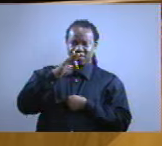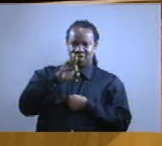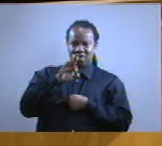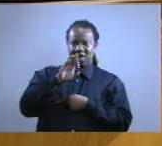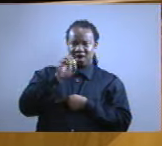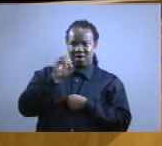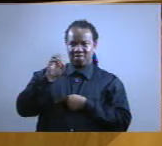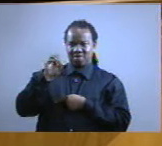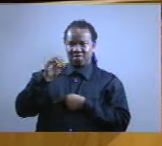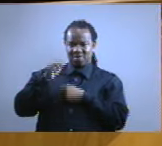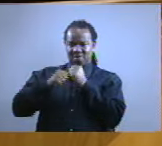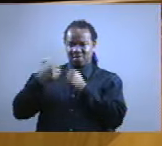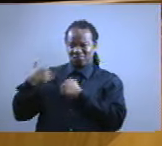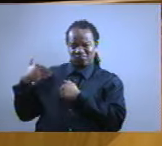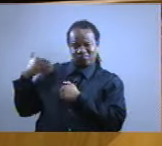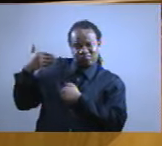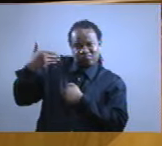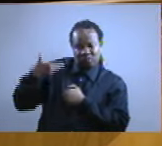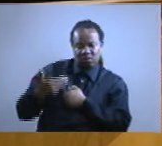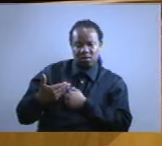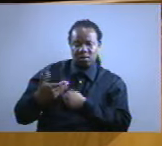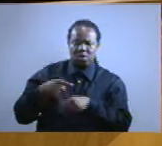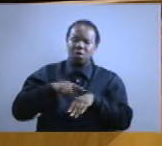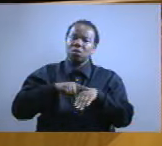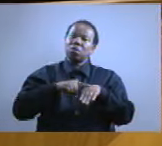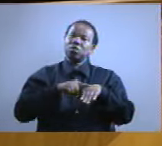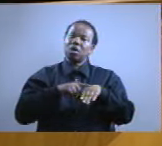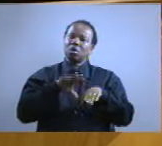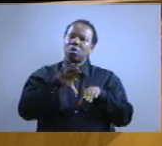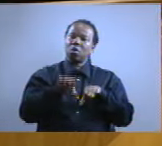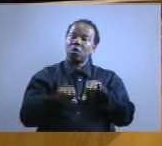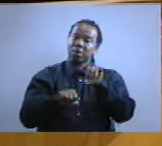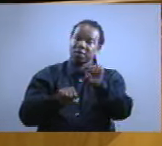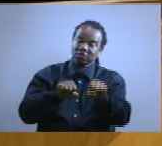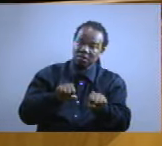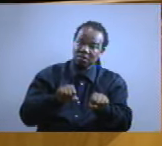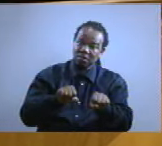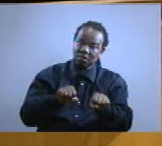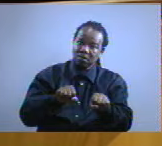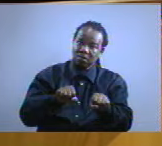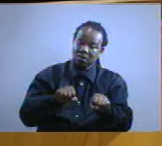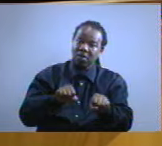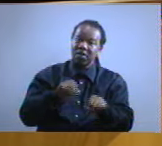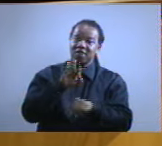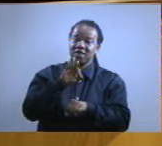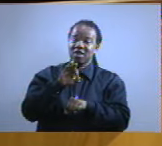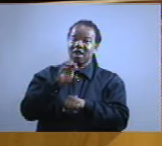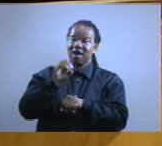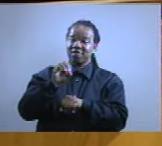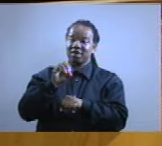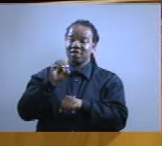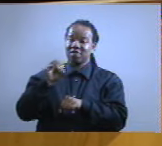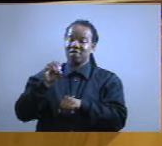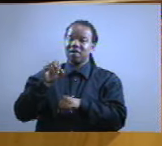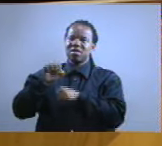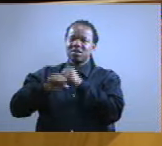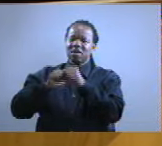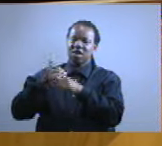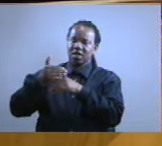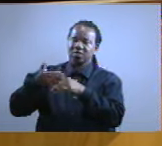suggest that racialism, colonialism, which were imposed for more than 350 years to our own people,